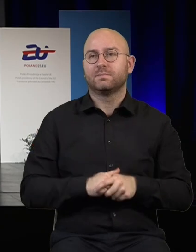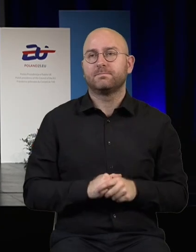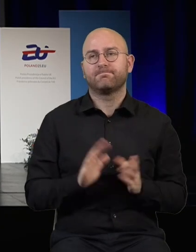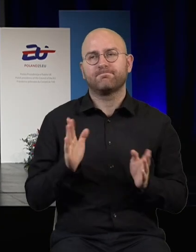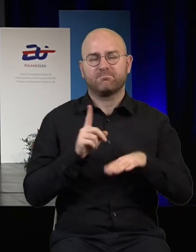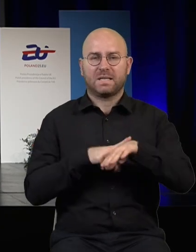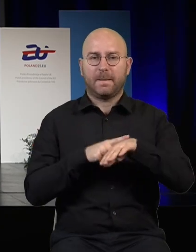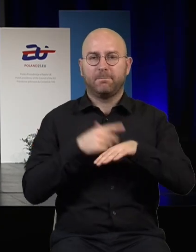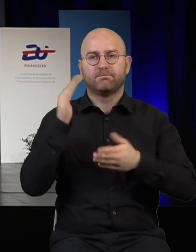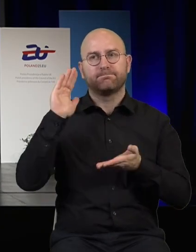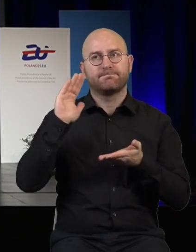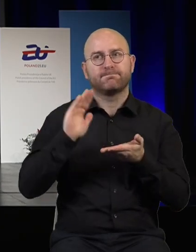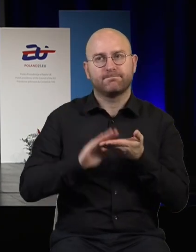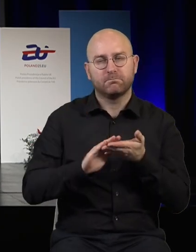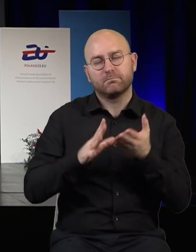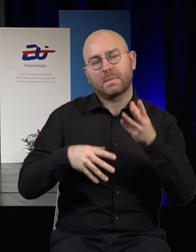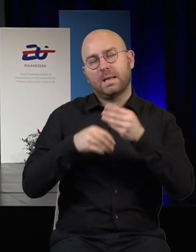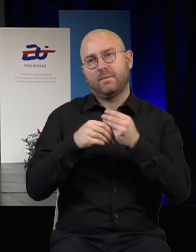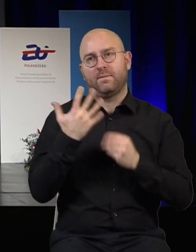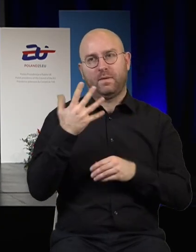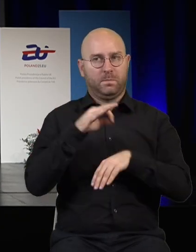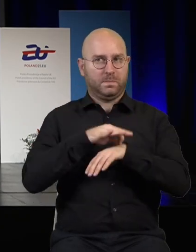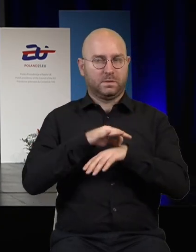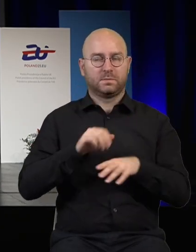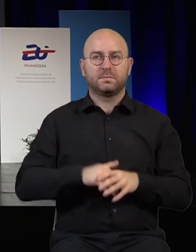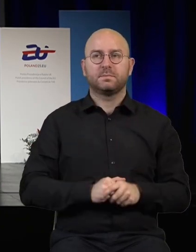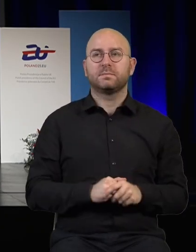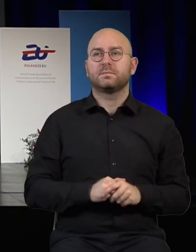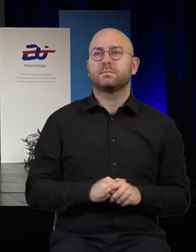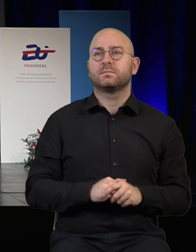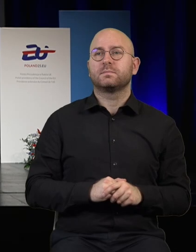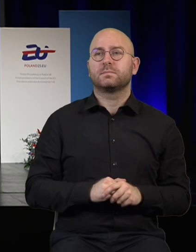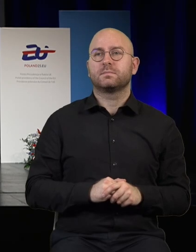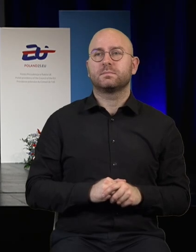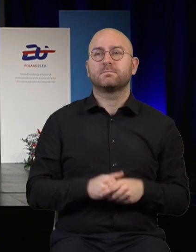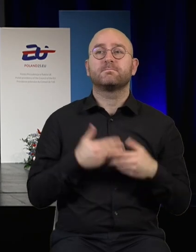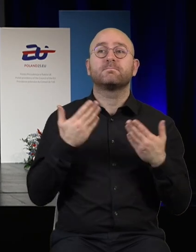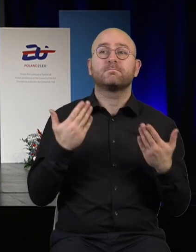Is it possible to achieve the climate goals without investing in transport infrastructure?